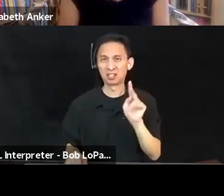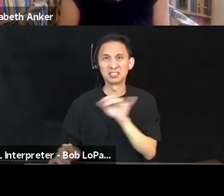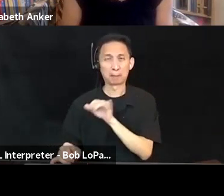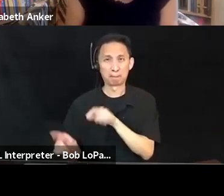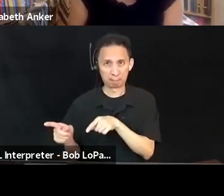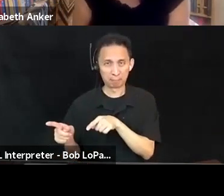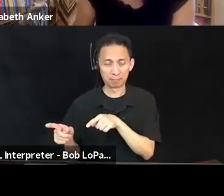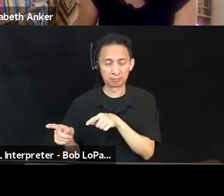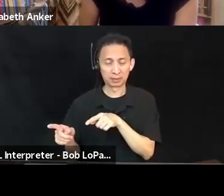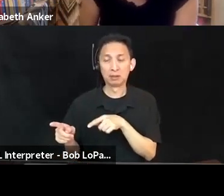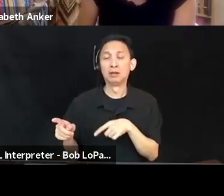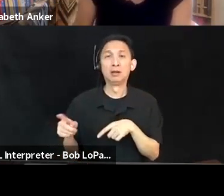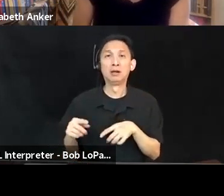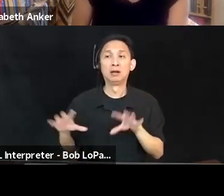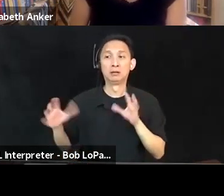who